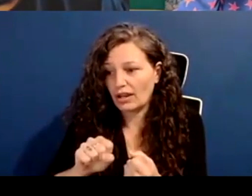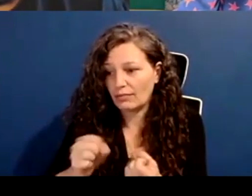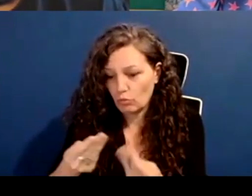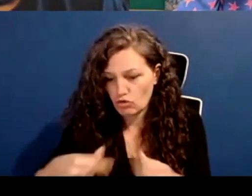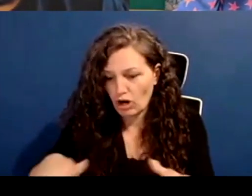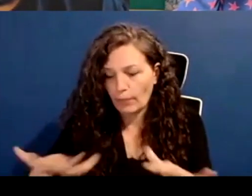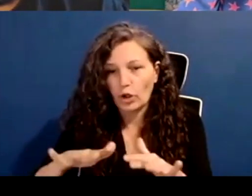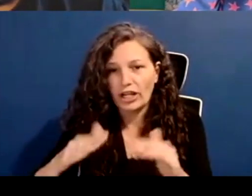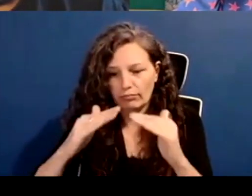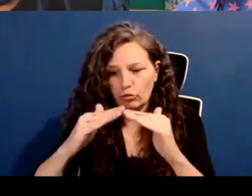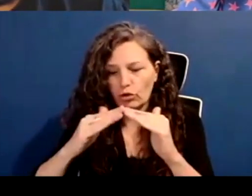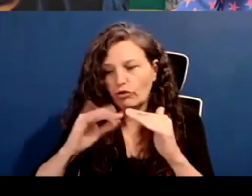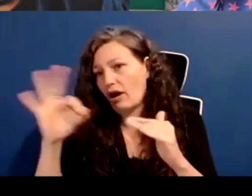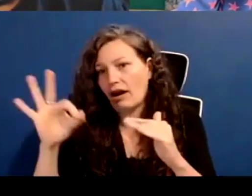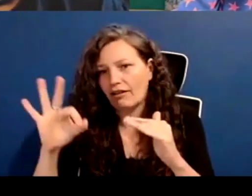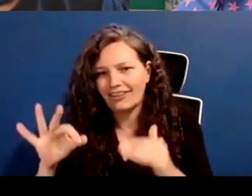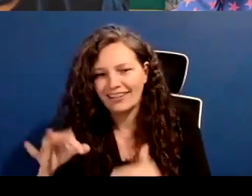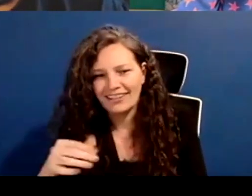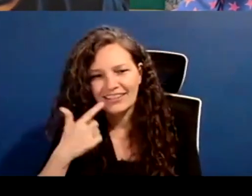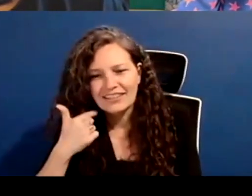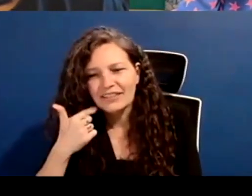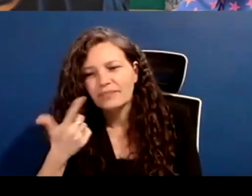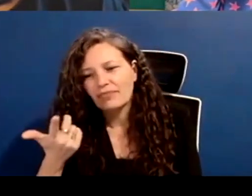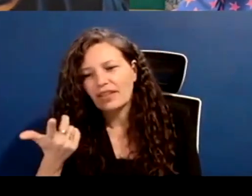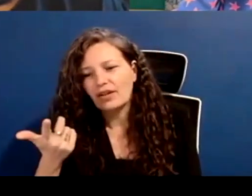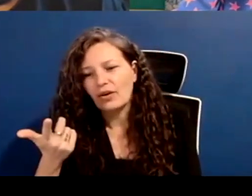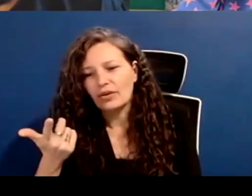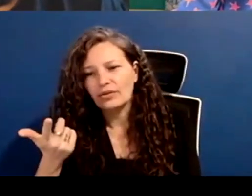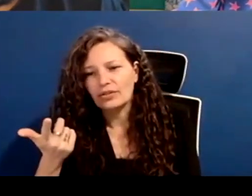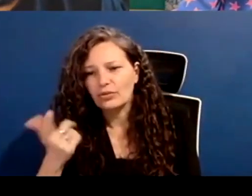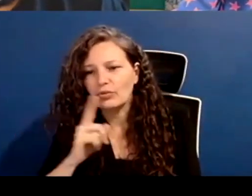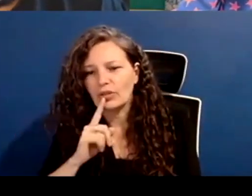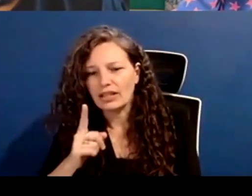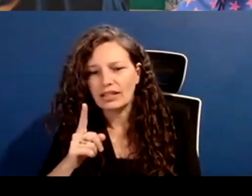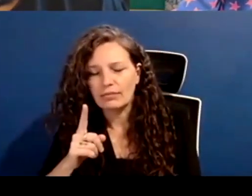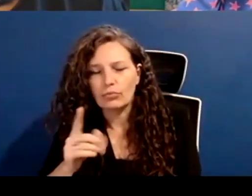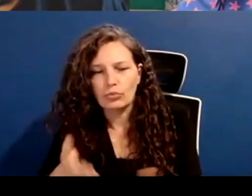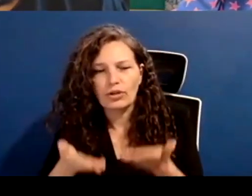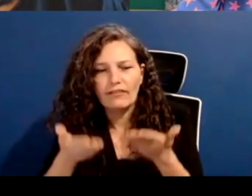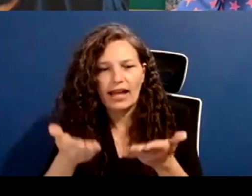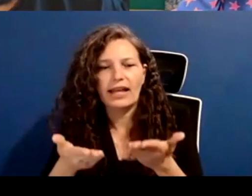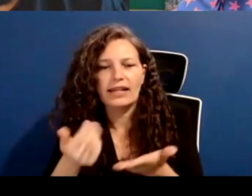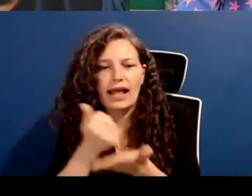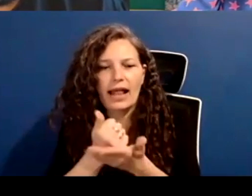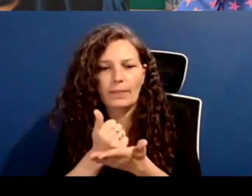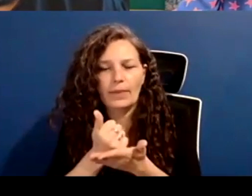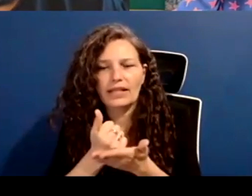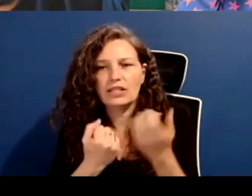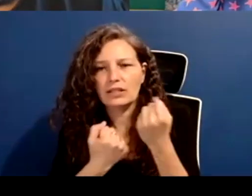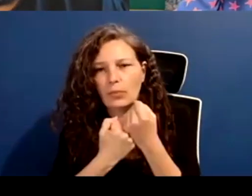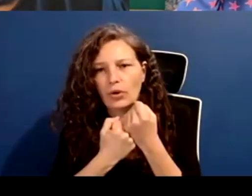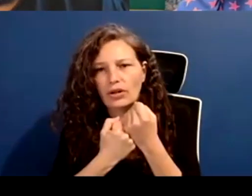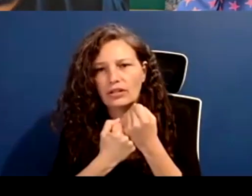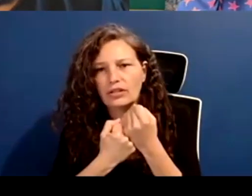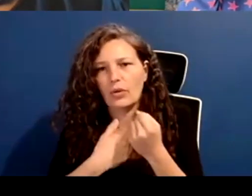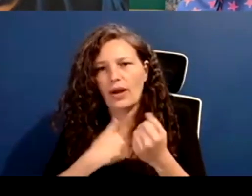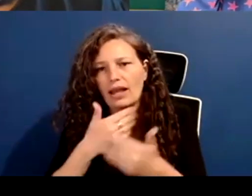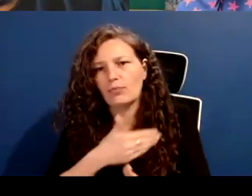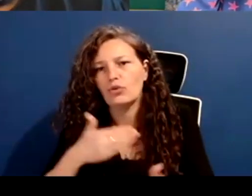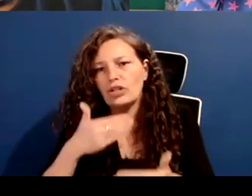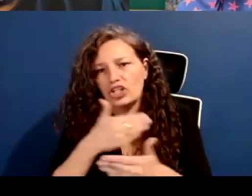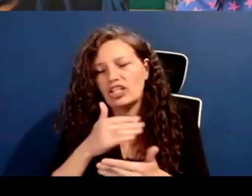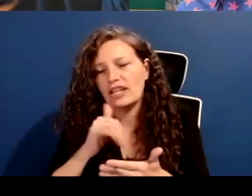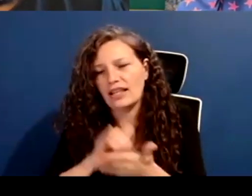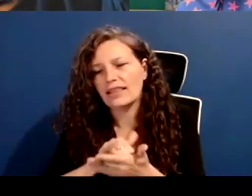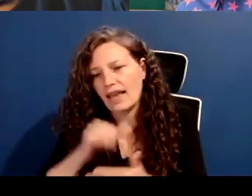to get the help and support that this person may desire. So yeah, I really appreciate that.